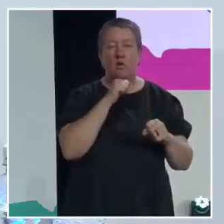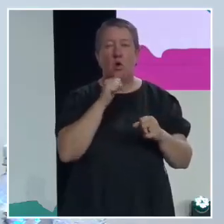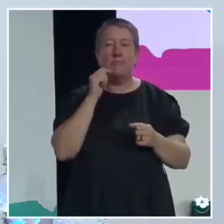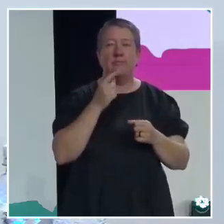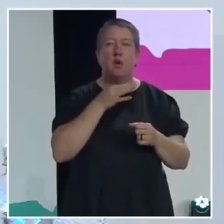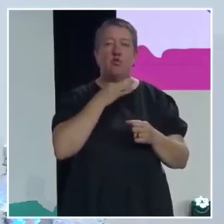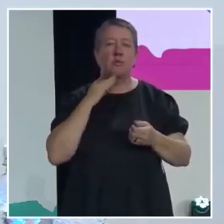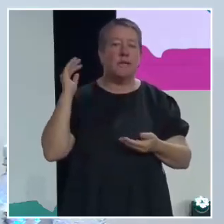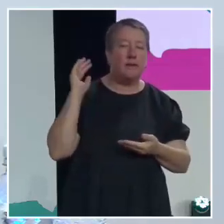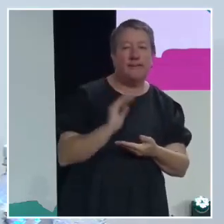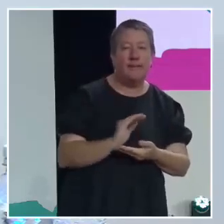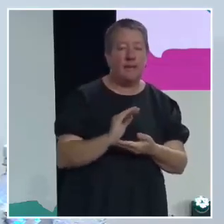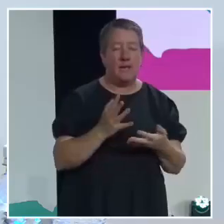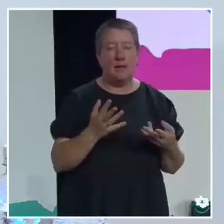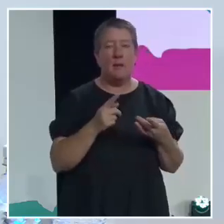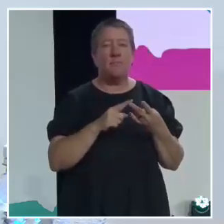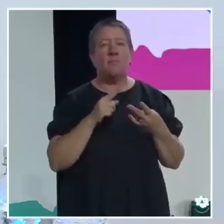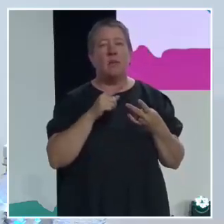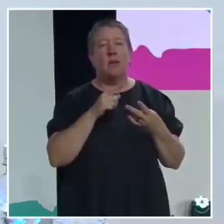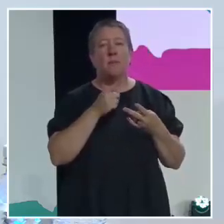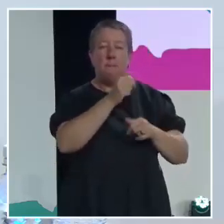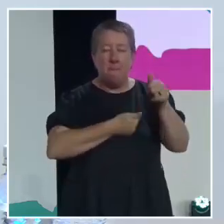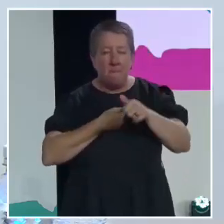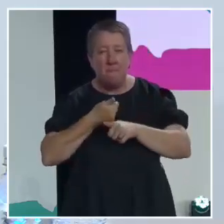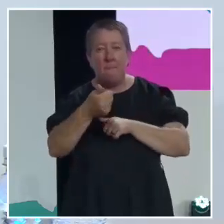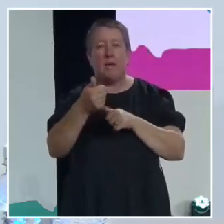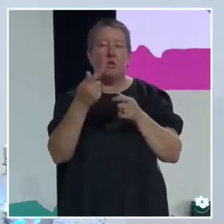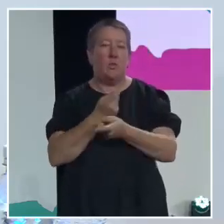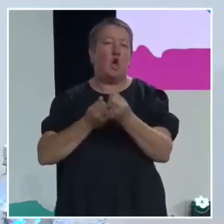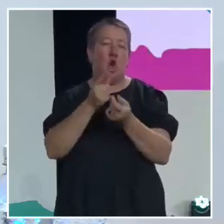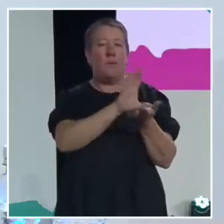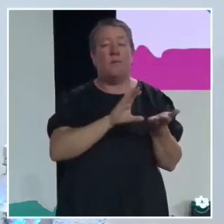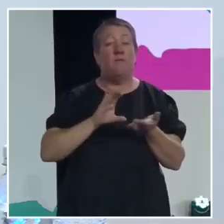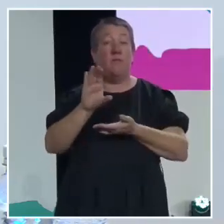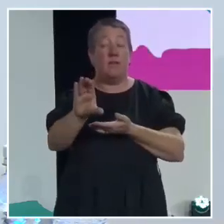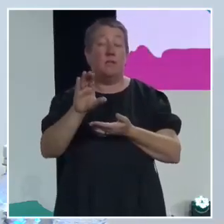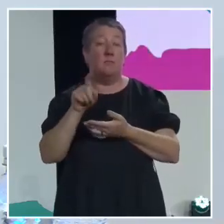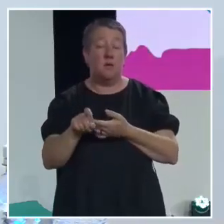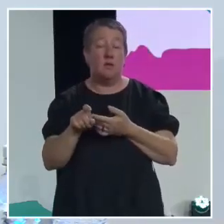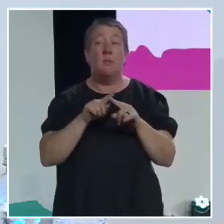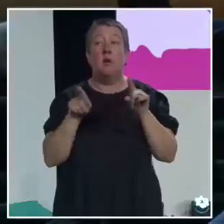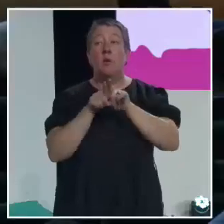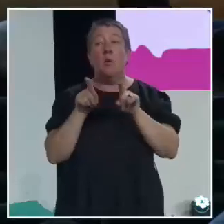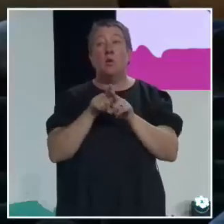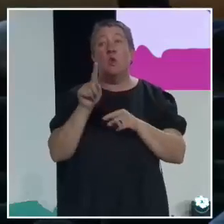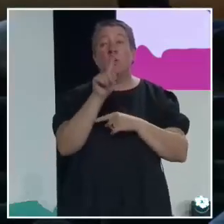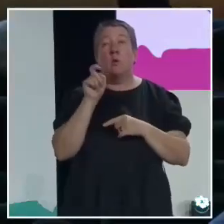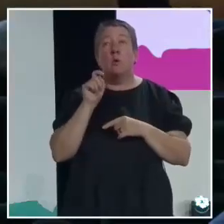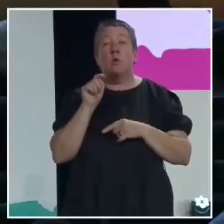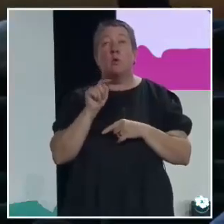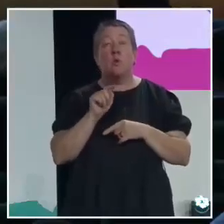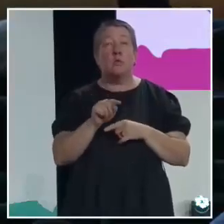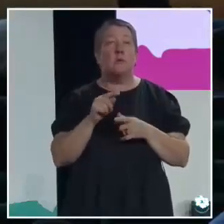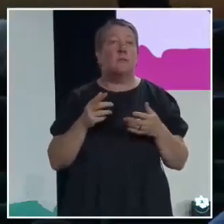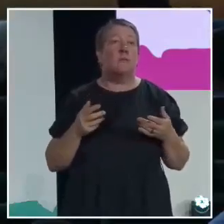into the system and also directed through mission-oriented financing. But also this question of where's